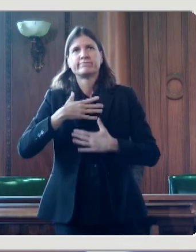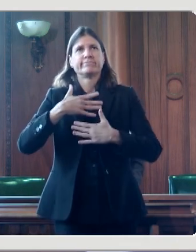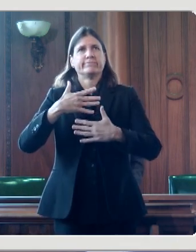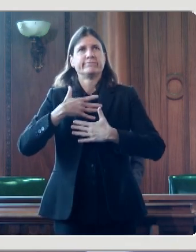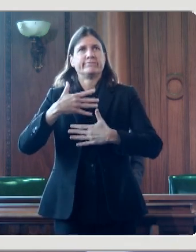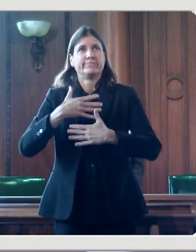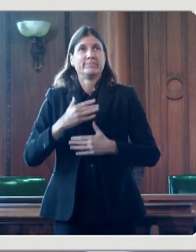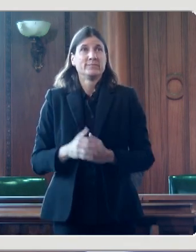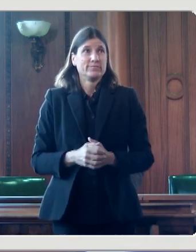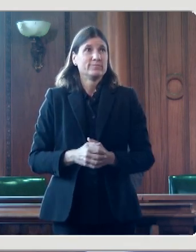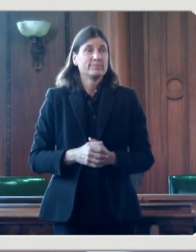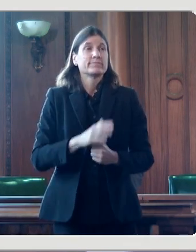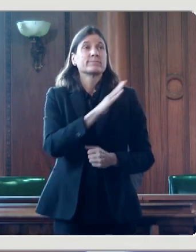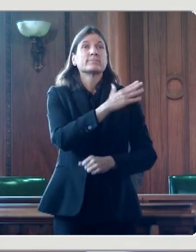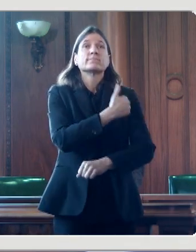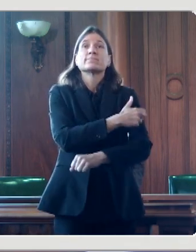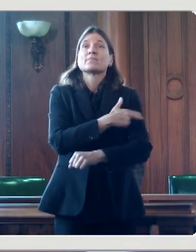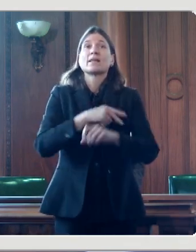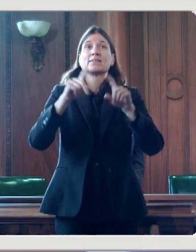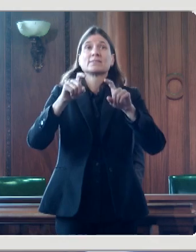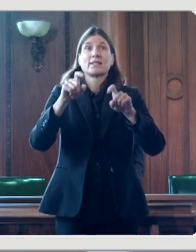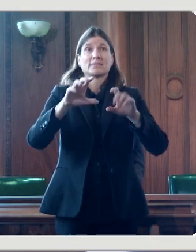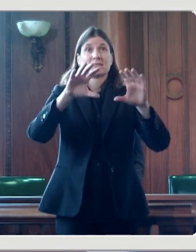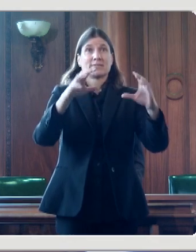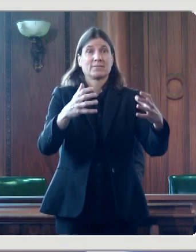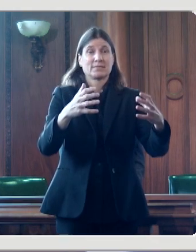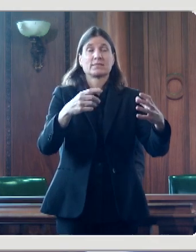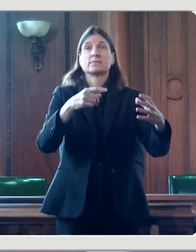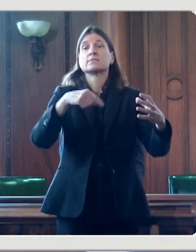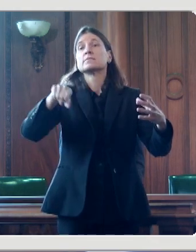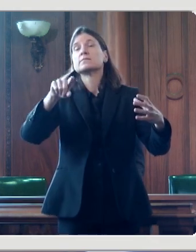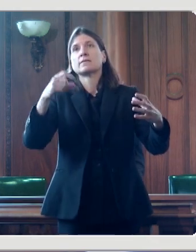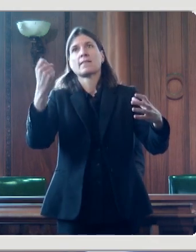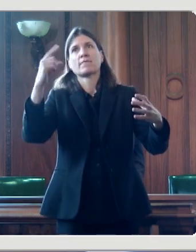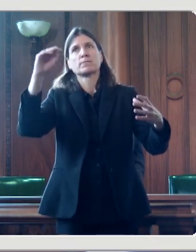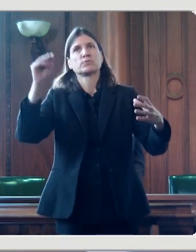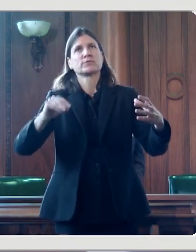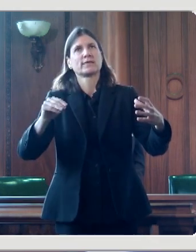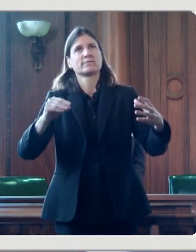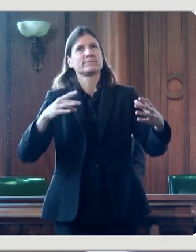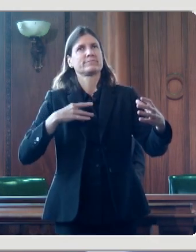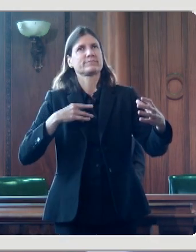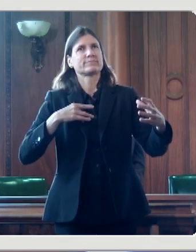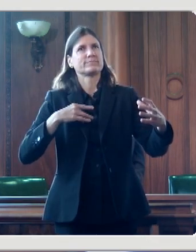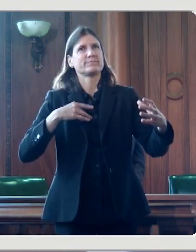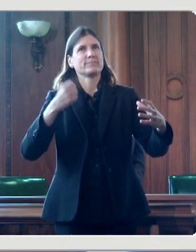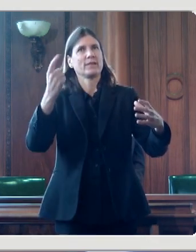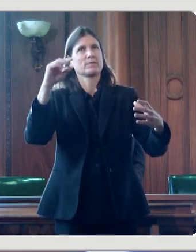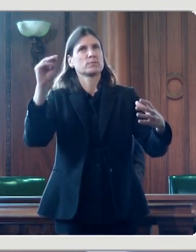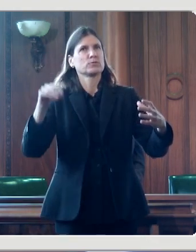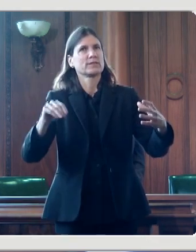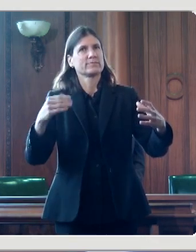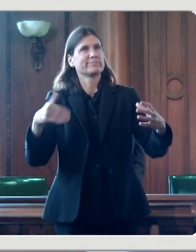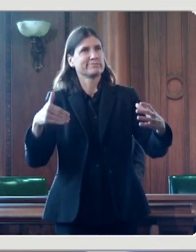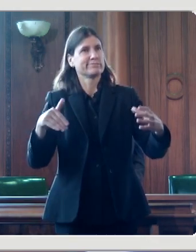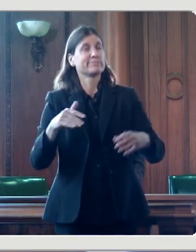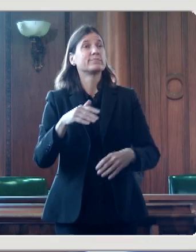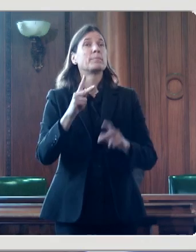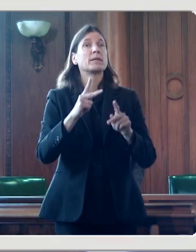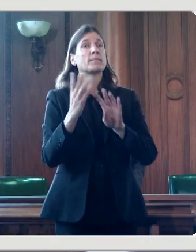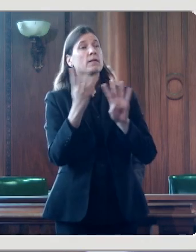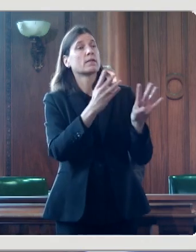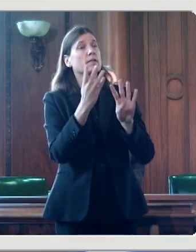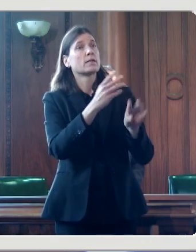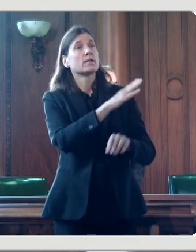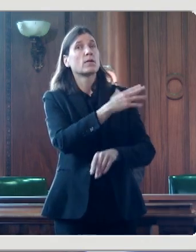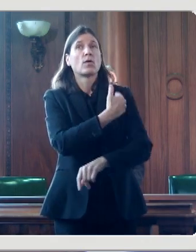the past week at 11%, performing just under 3,000 tests a week about. We are managing okay in terms